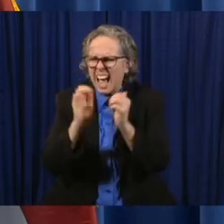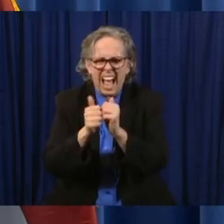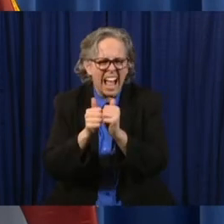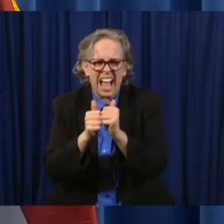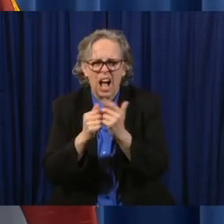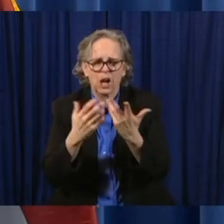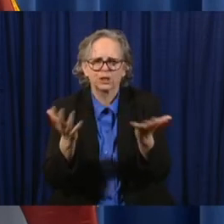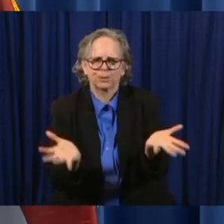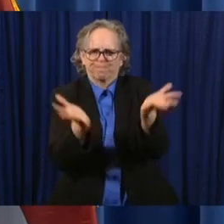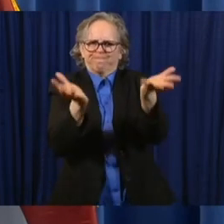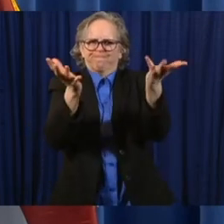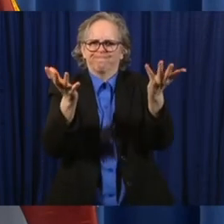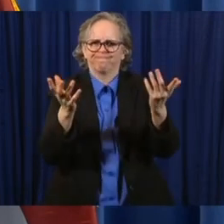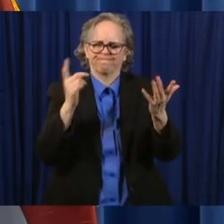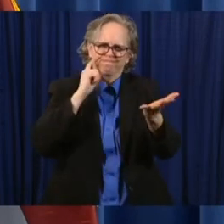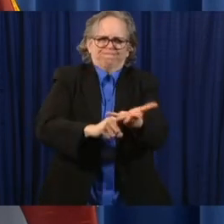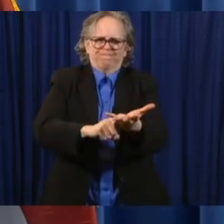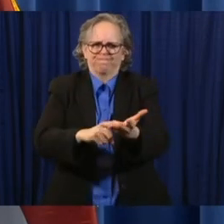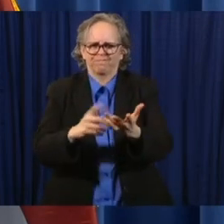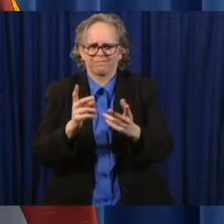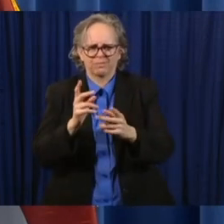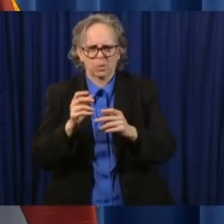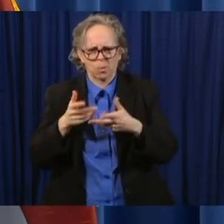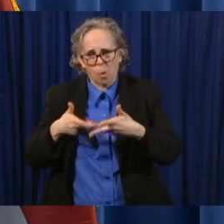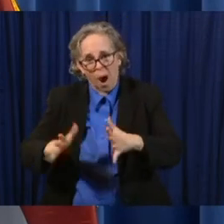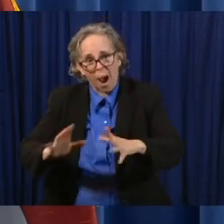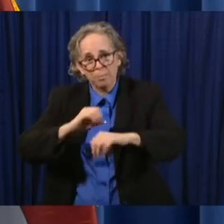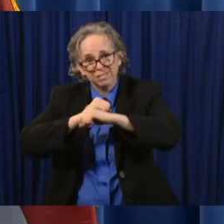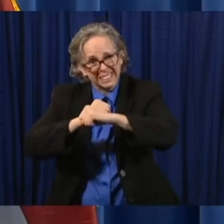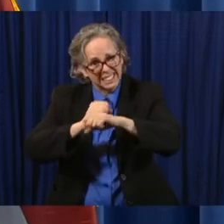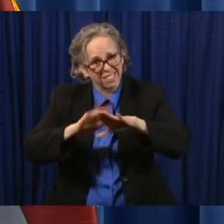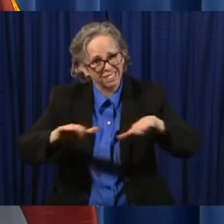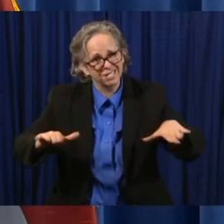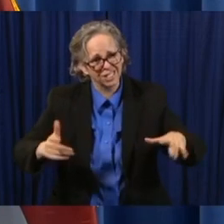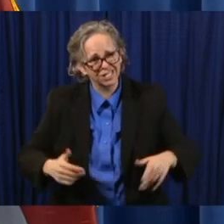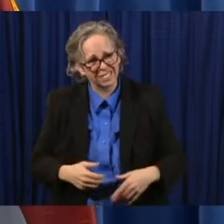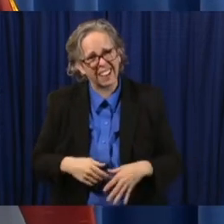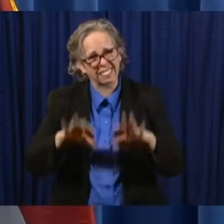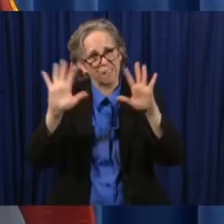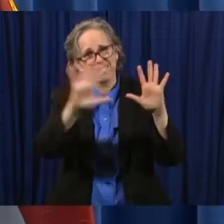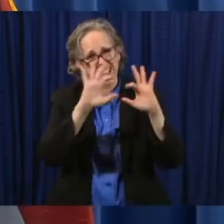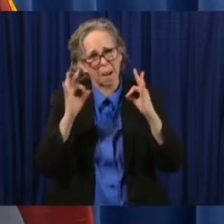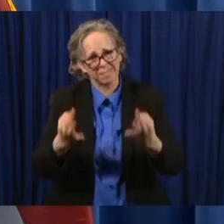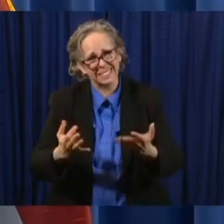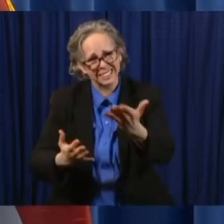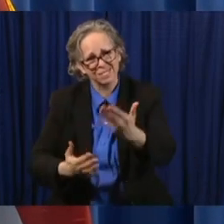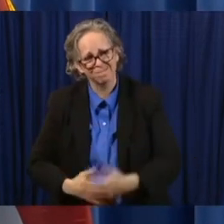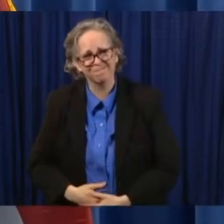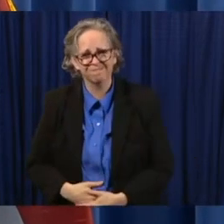protect the kids and protect their families. Thank you, Governor.